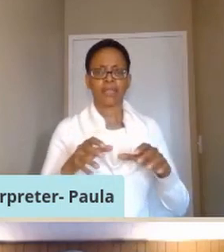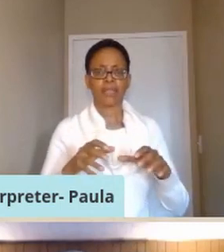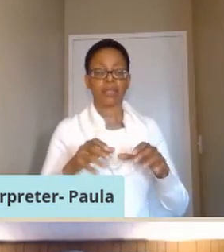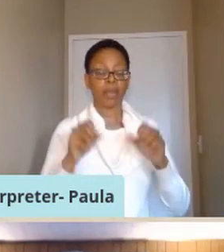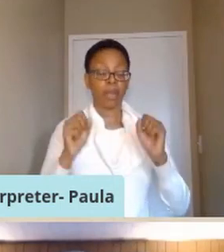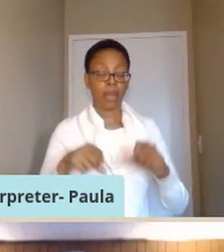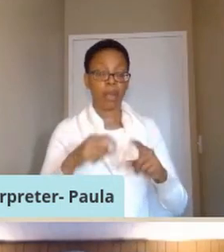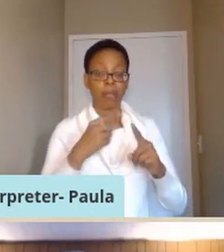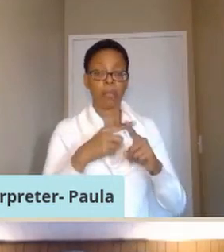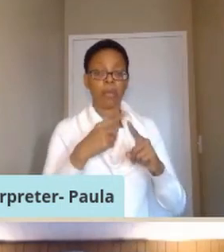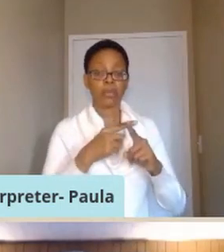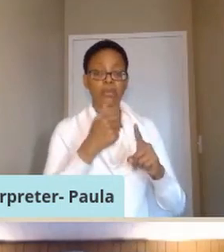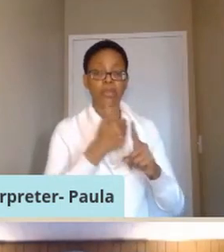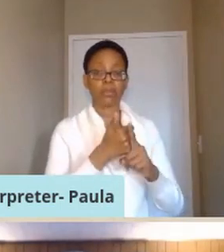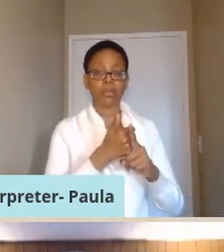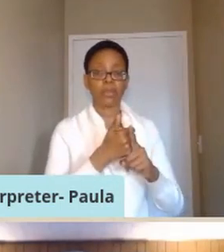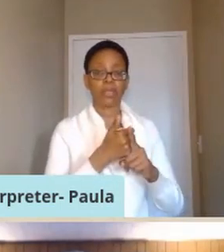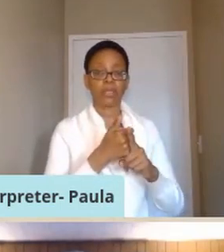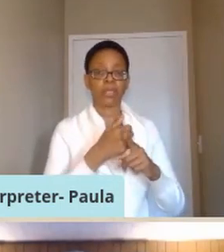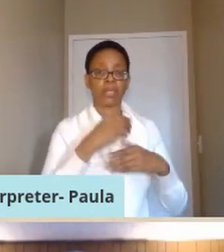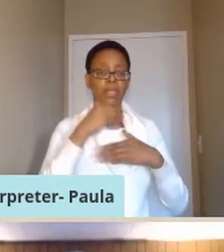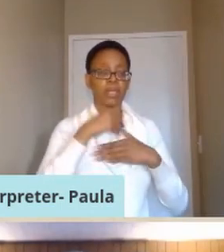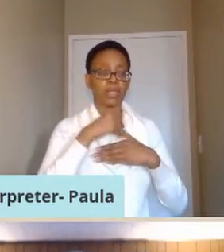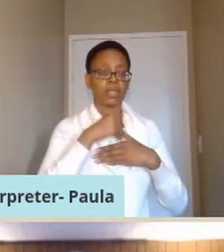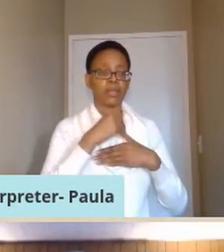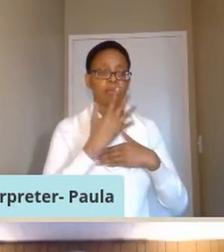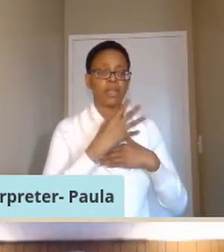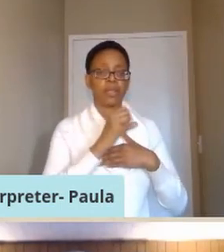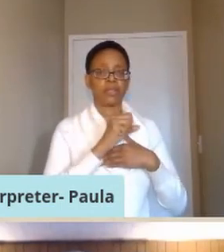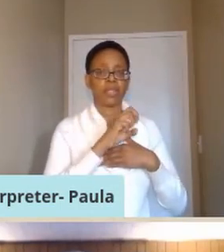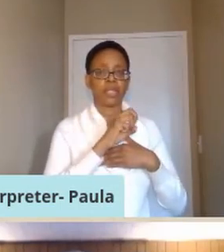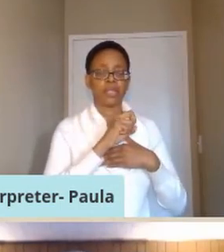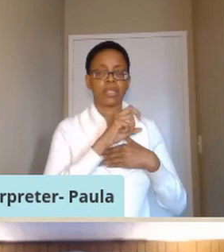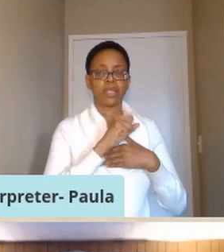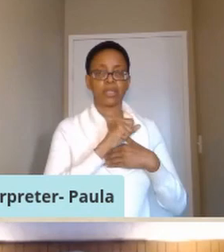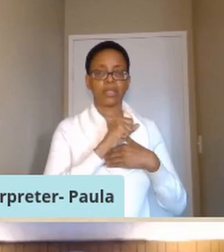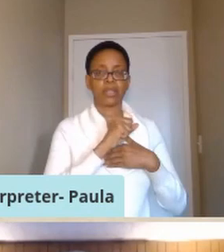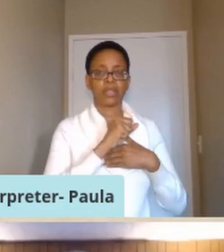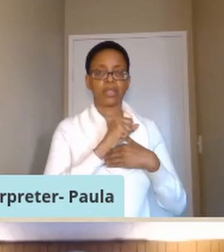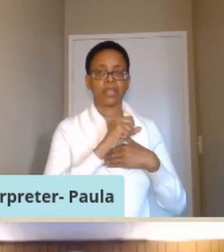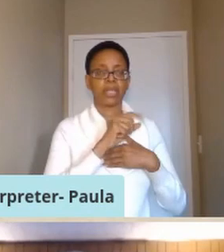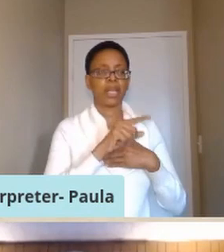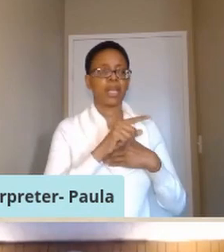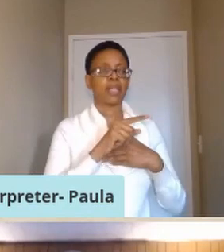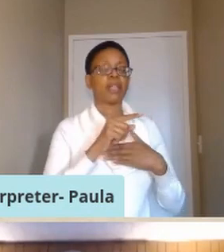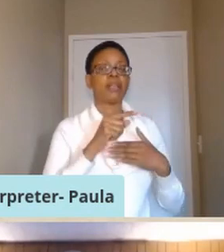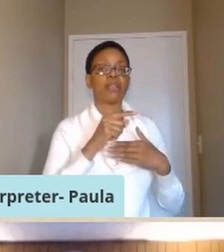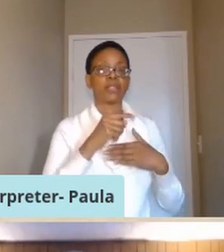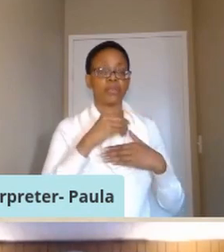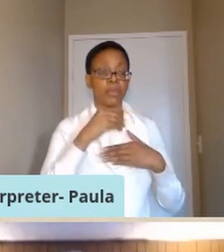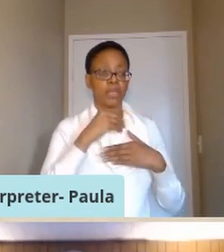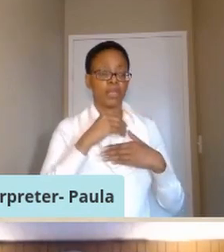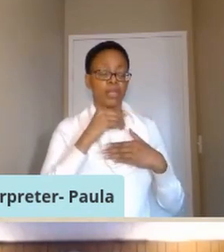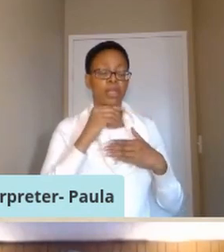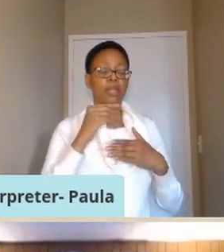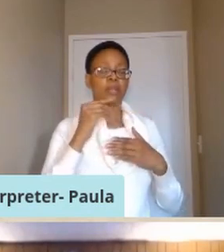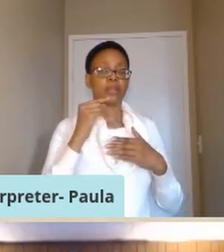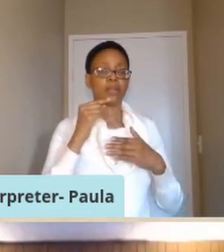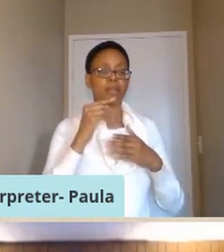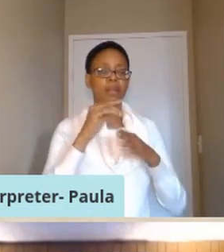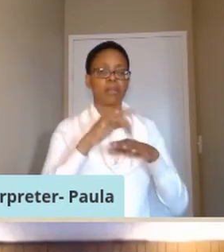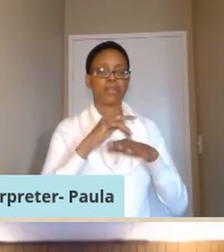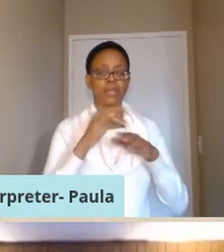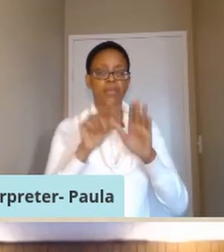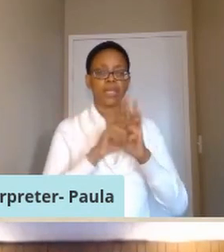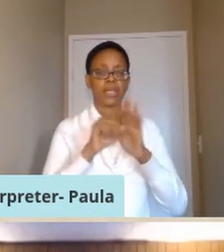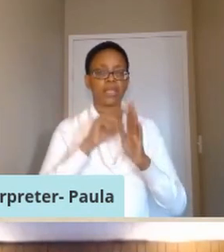positive impact on internal 5 senses, which can lead them to think less about negative